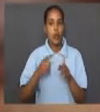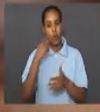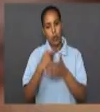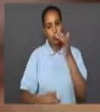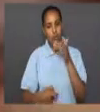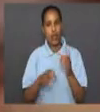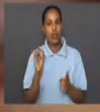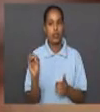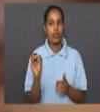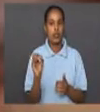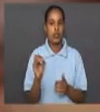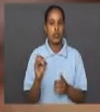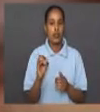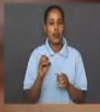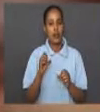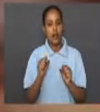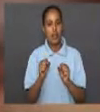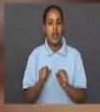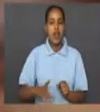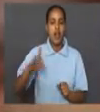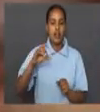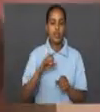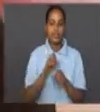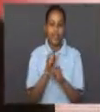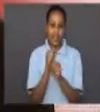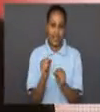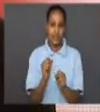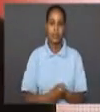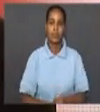cost, and relatively high strength.